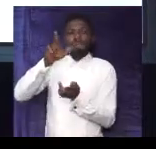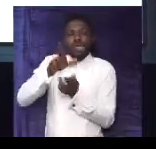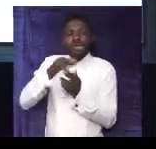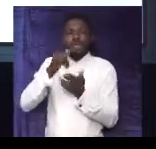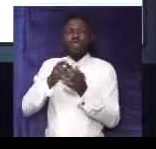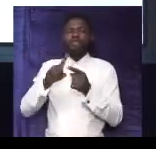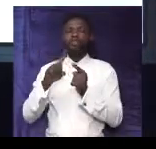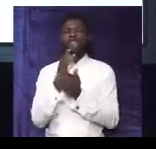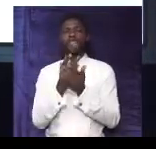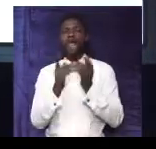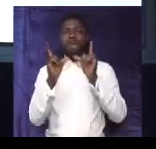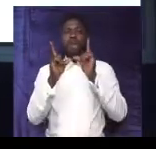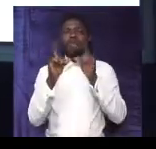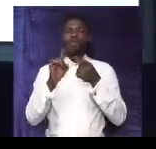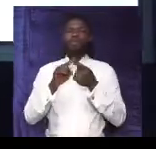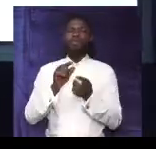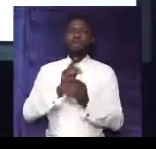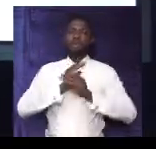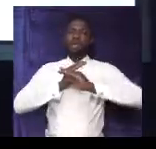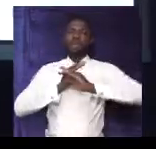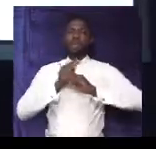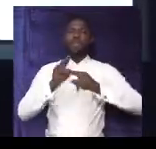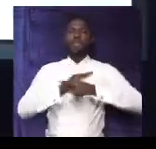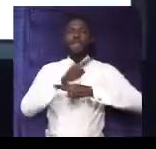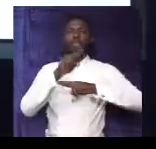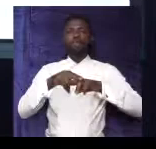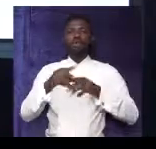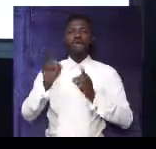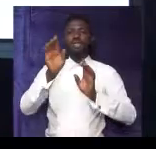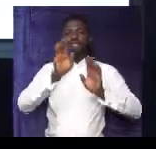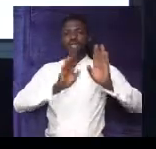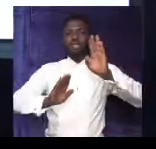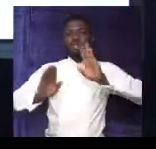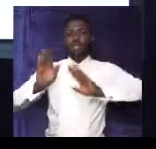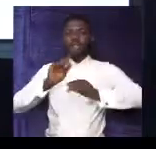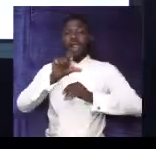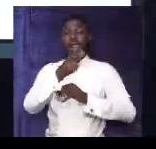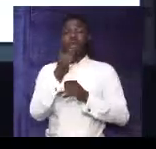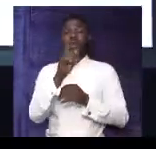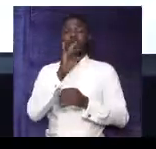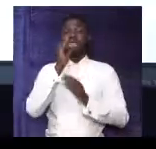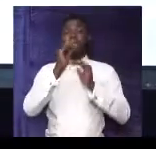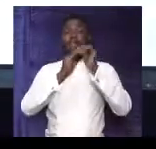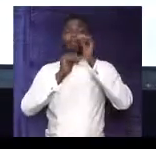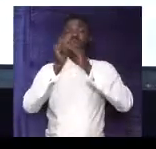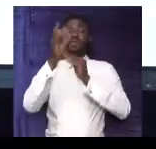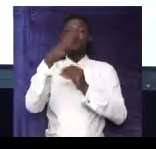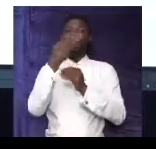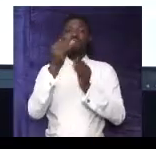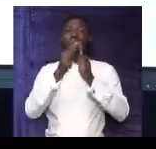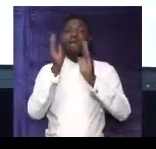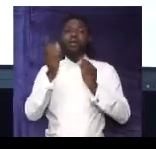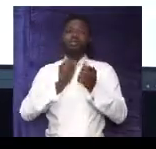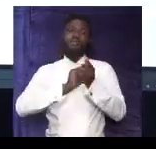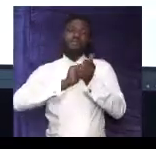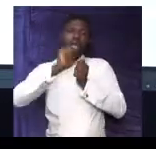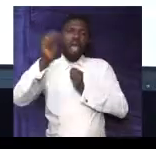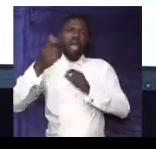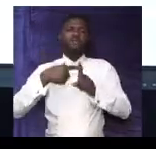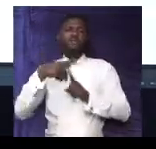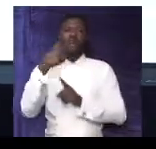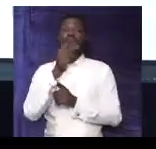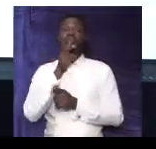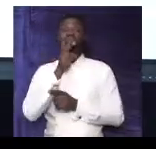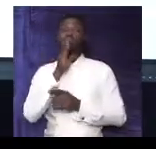it to a certain level to prevent natural disaster. Another one is building of houses far away from